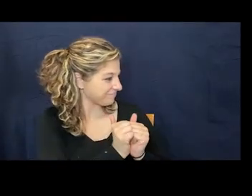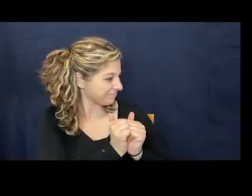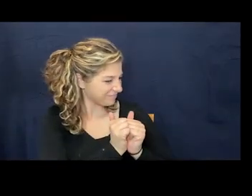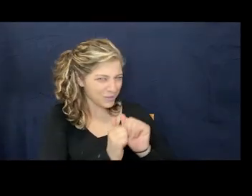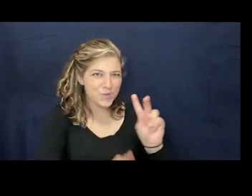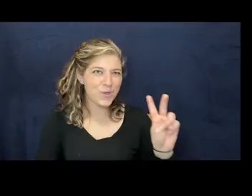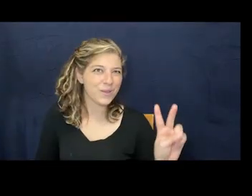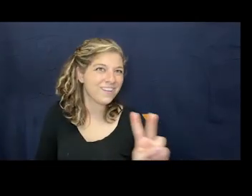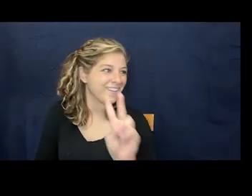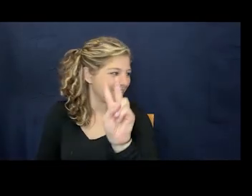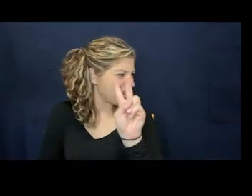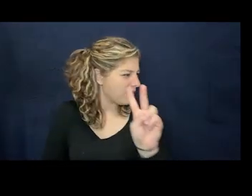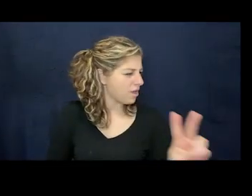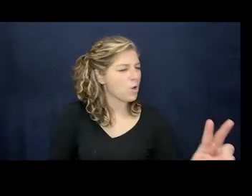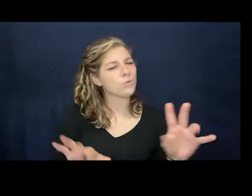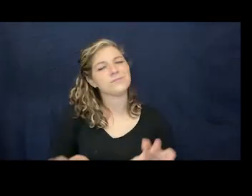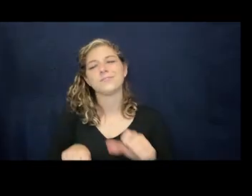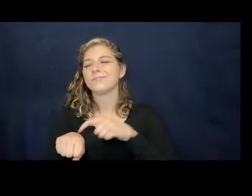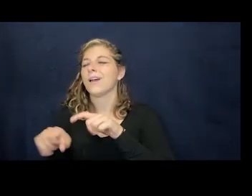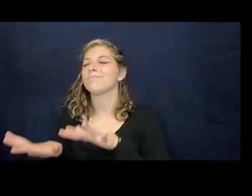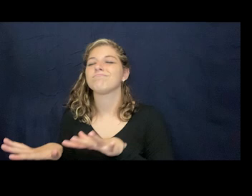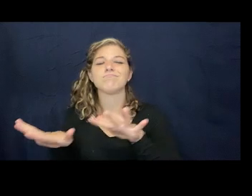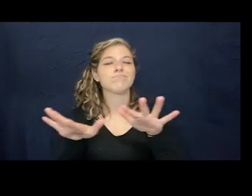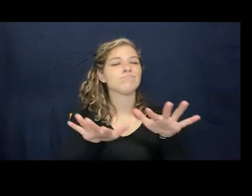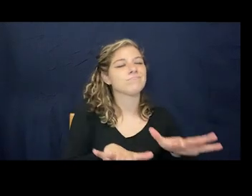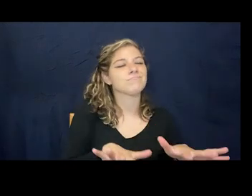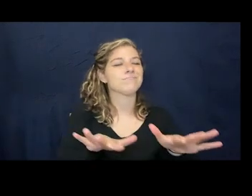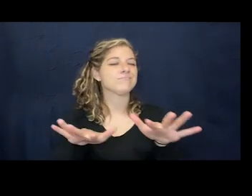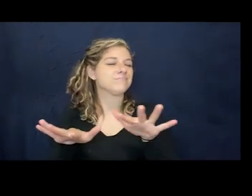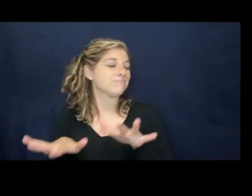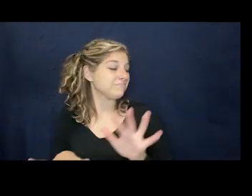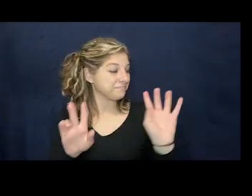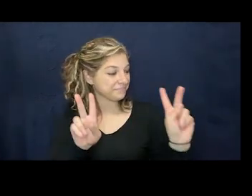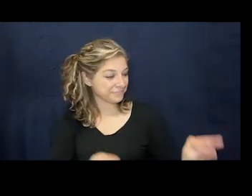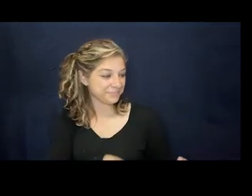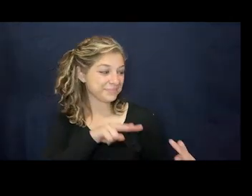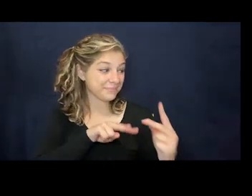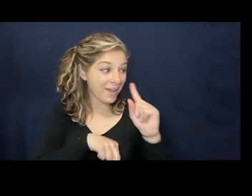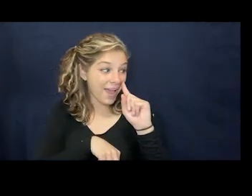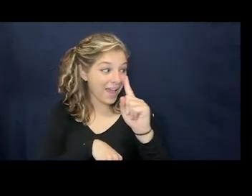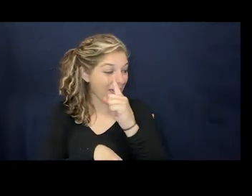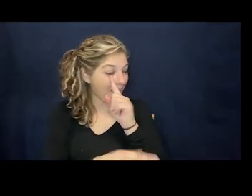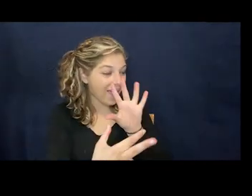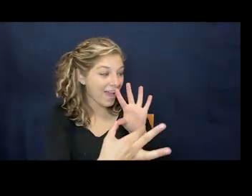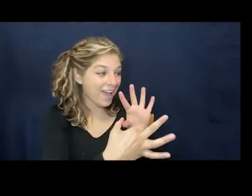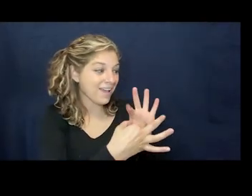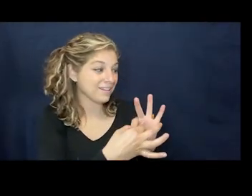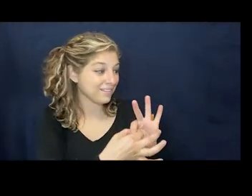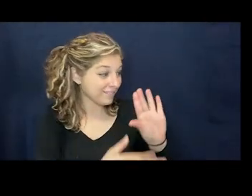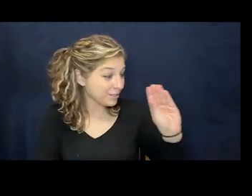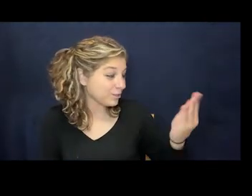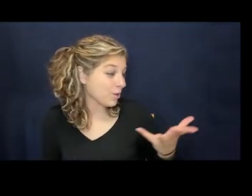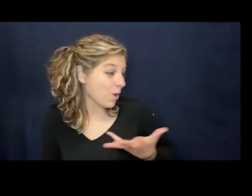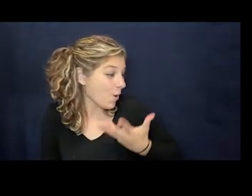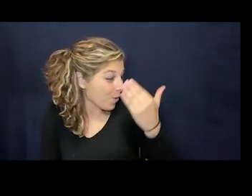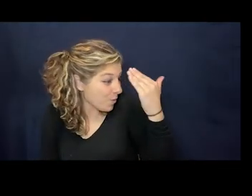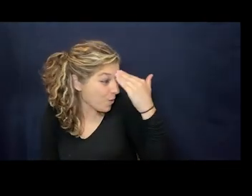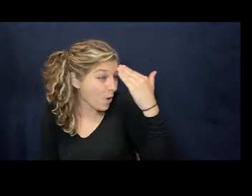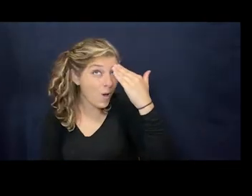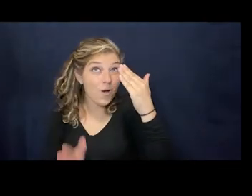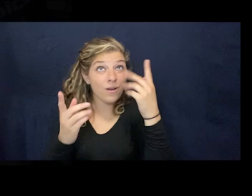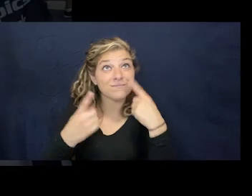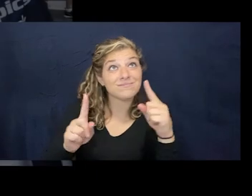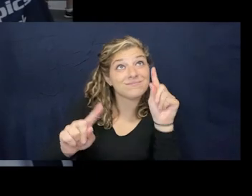So take my hand, we'll go real slow. Go real slow. Look in my eyes